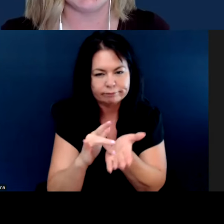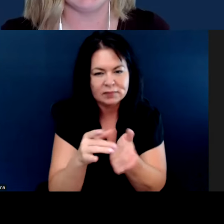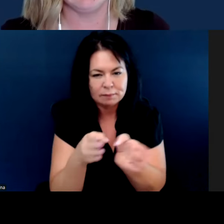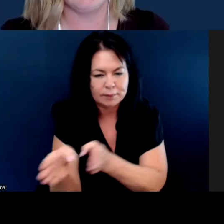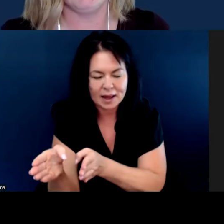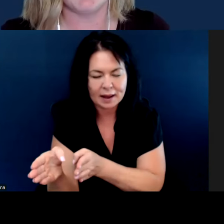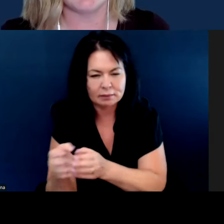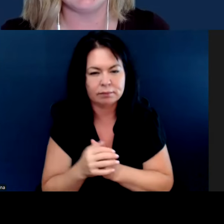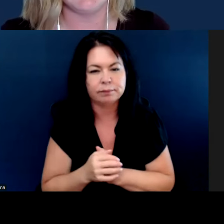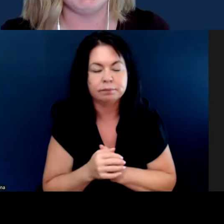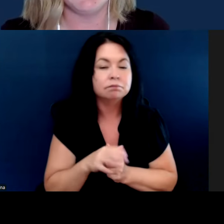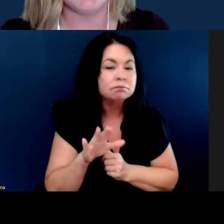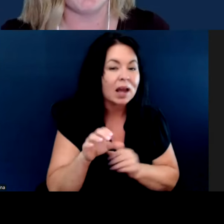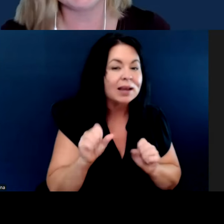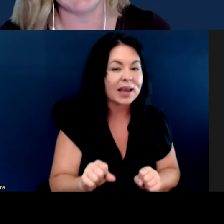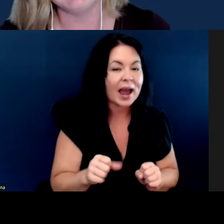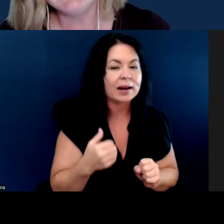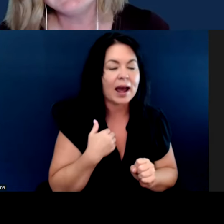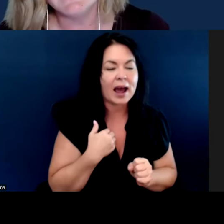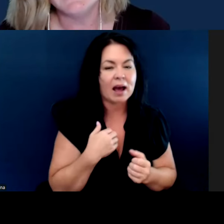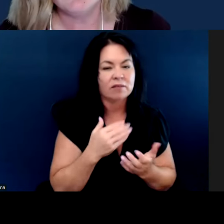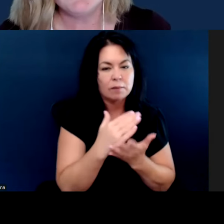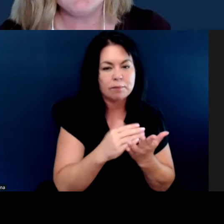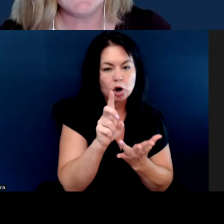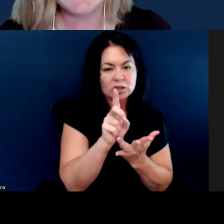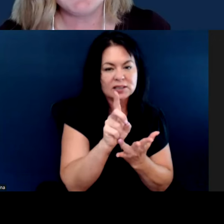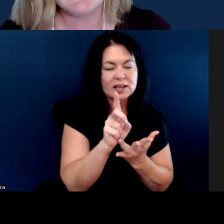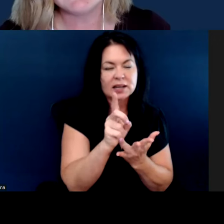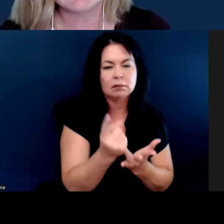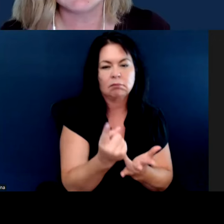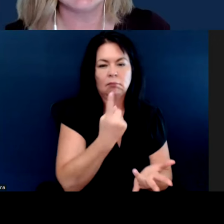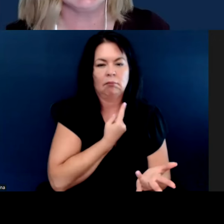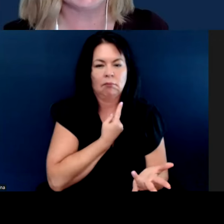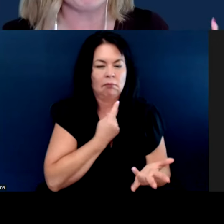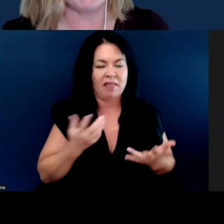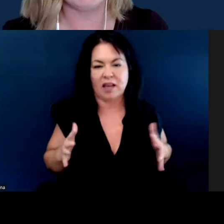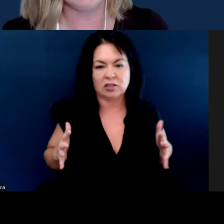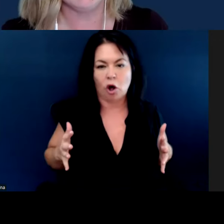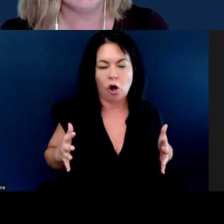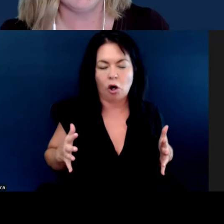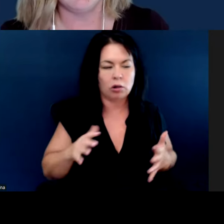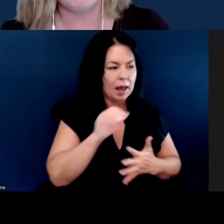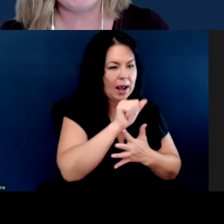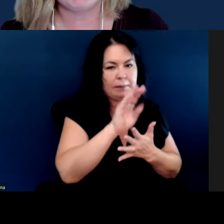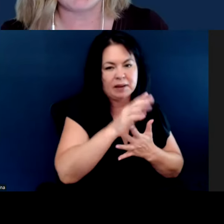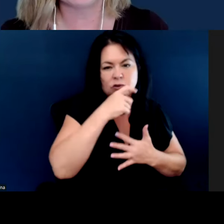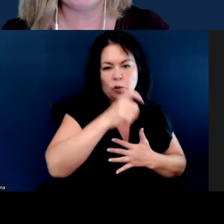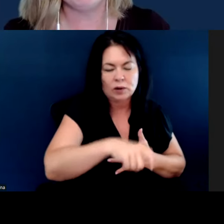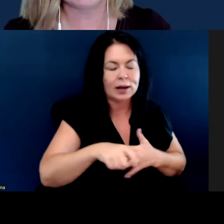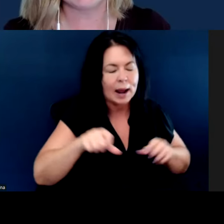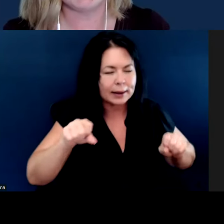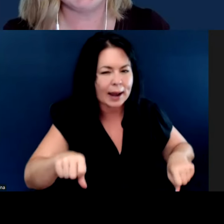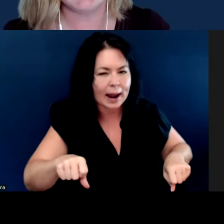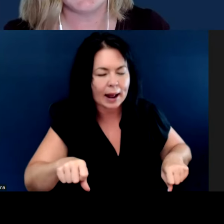a standalone Part D plan in most cases with Advantage plans because, again, it's bundled. But there are